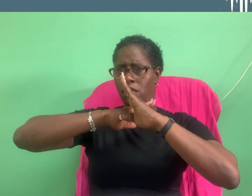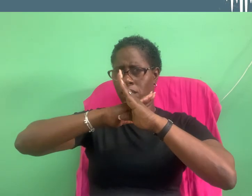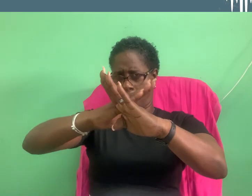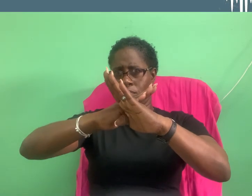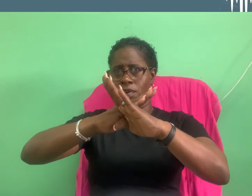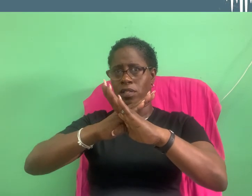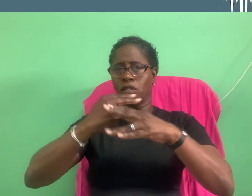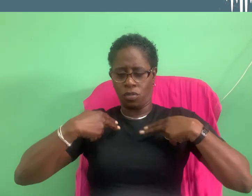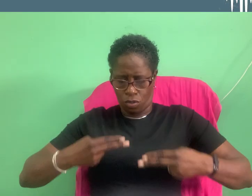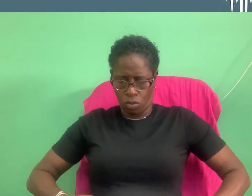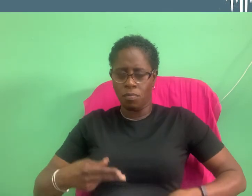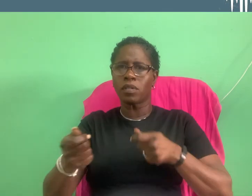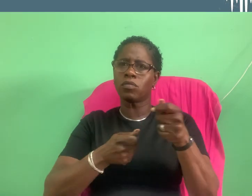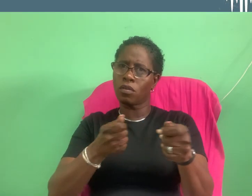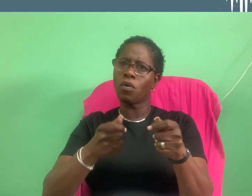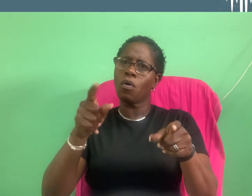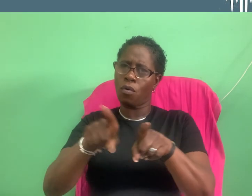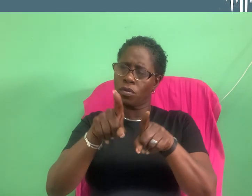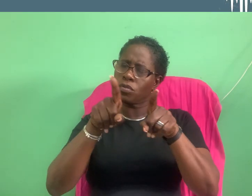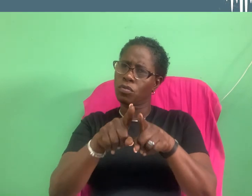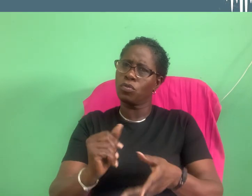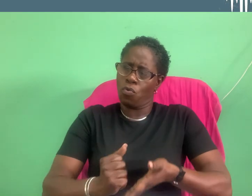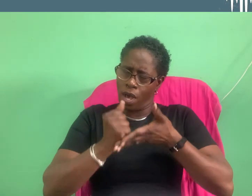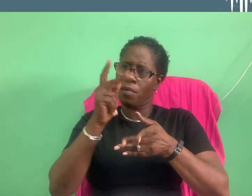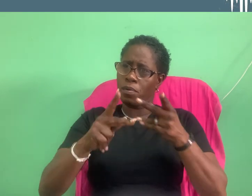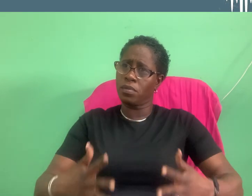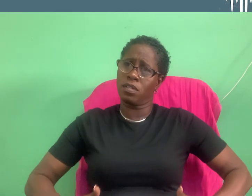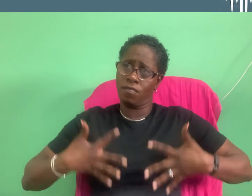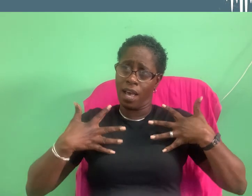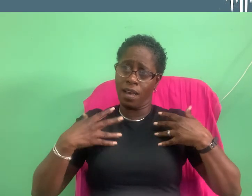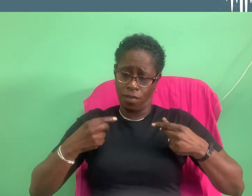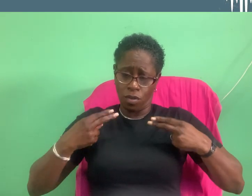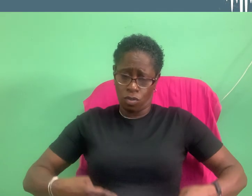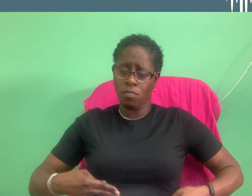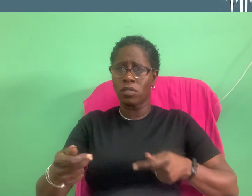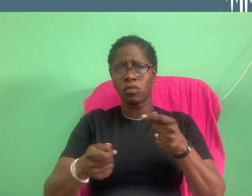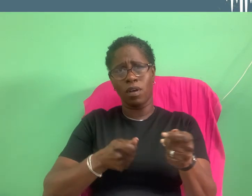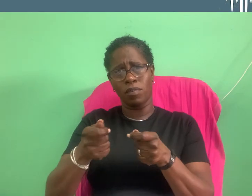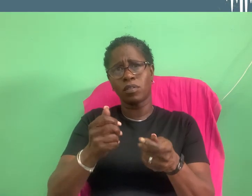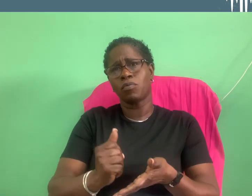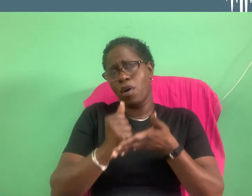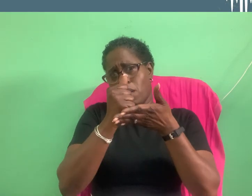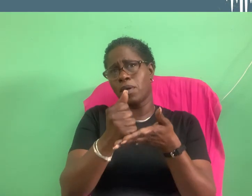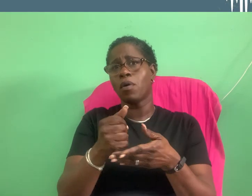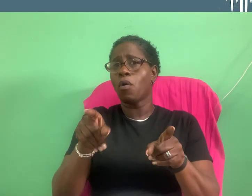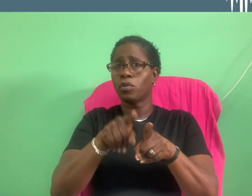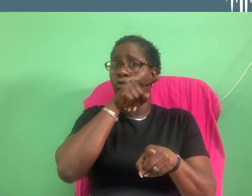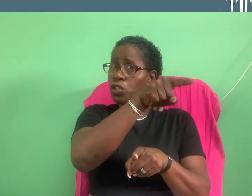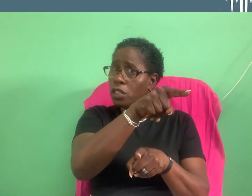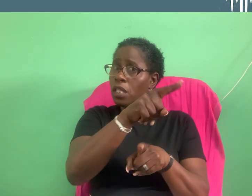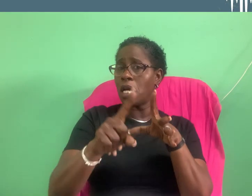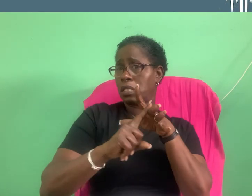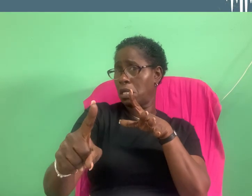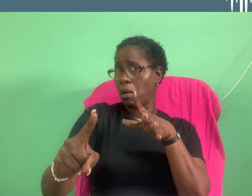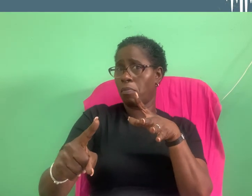help in the recovery and restoration of survivors. And additionally, I am also a survivor of